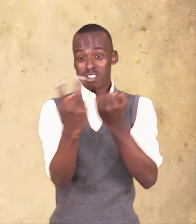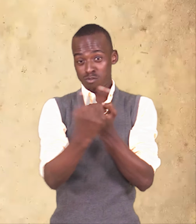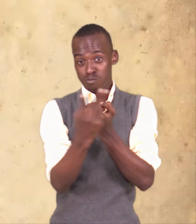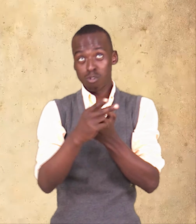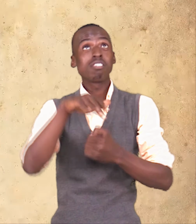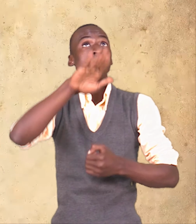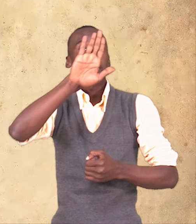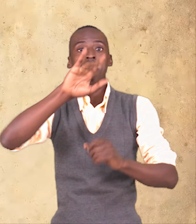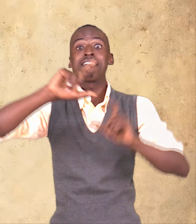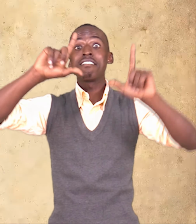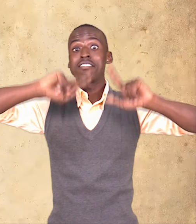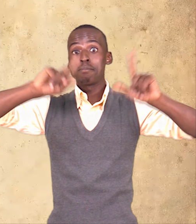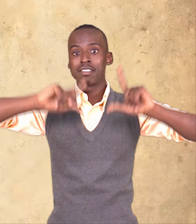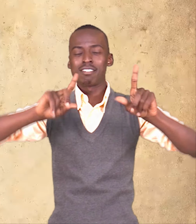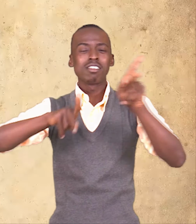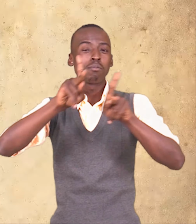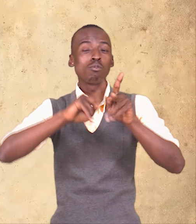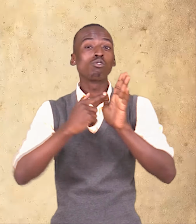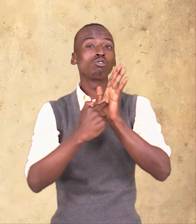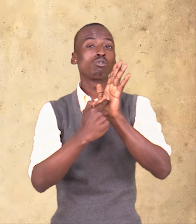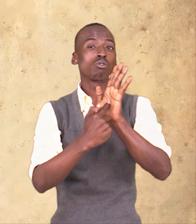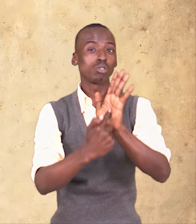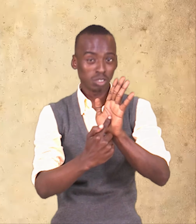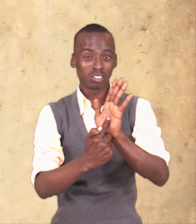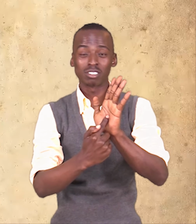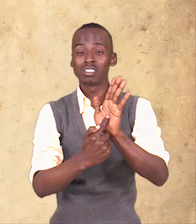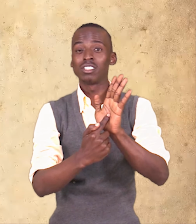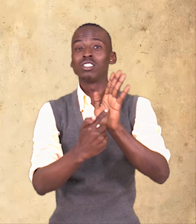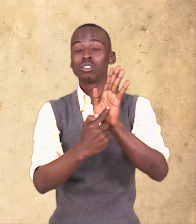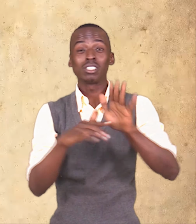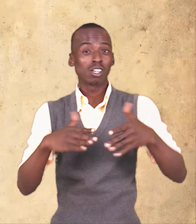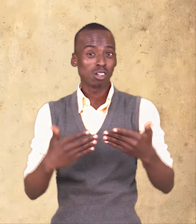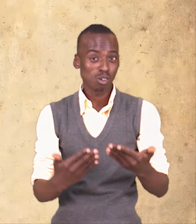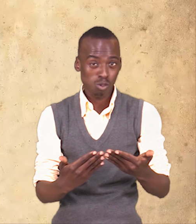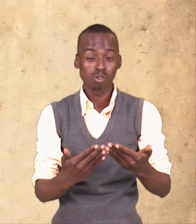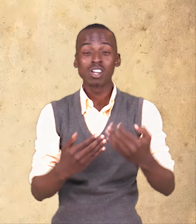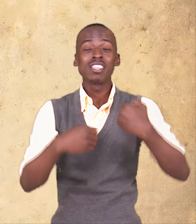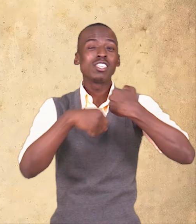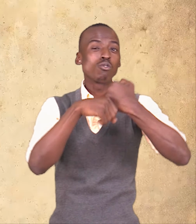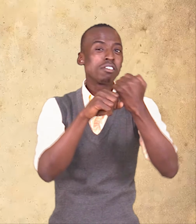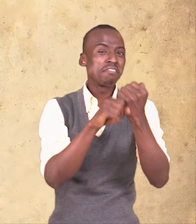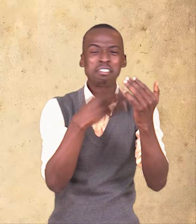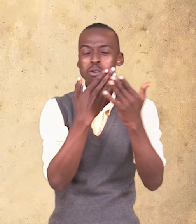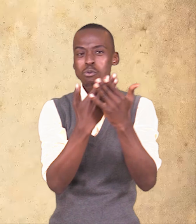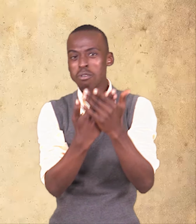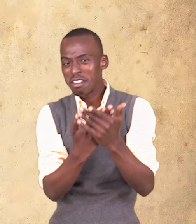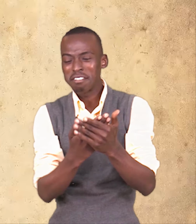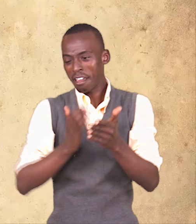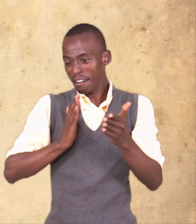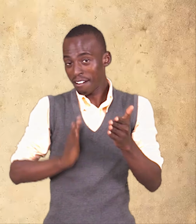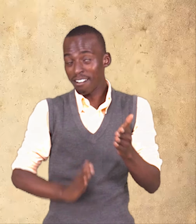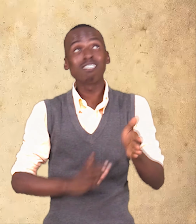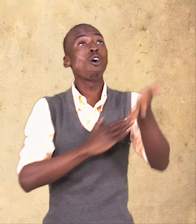the world, it's pretty easy to read these stories as examples of how to be a good person. But actually, for the most part, this